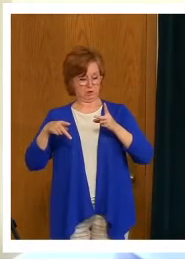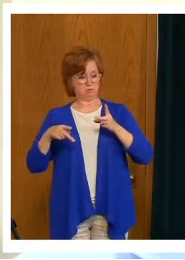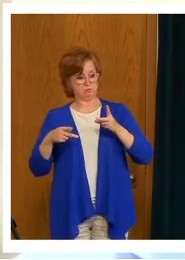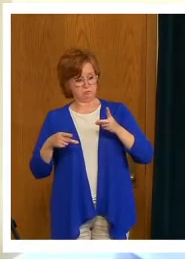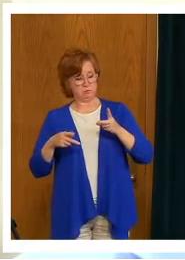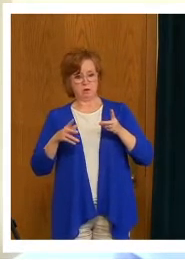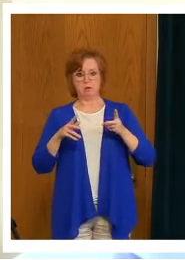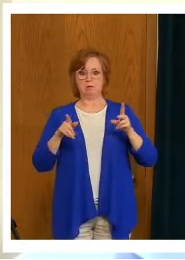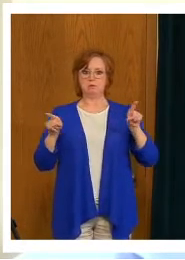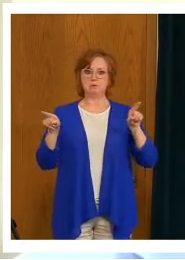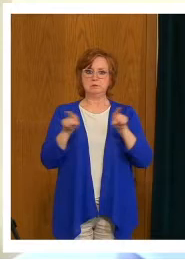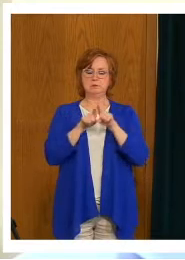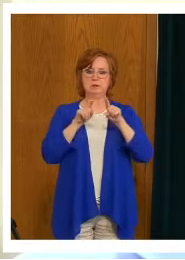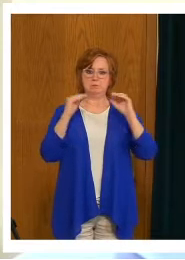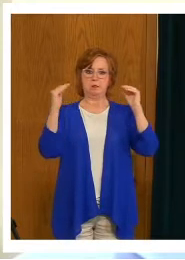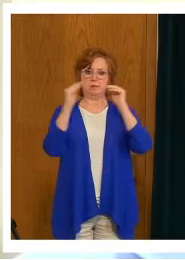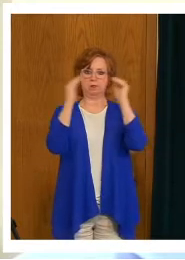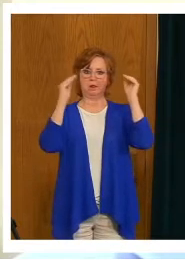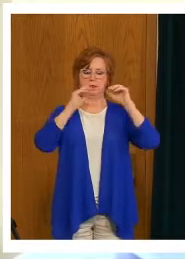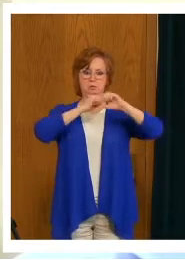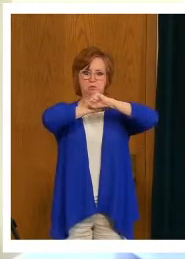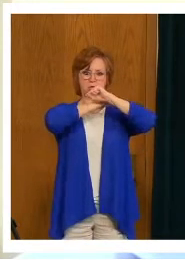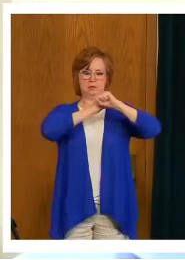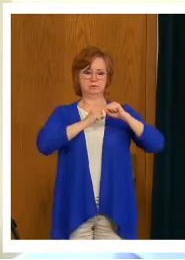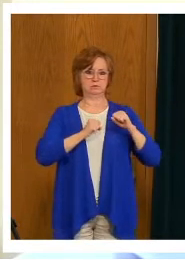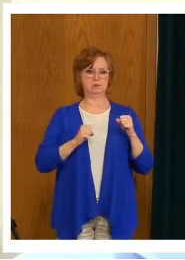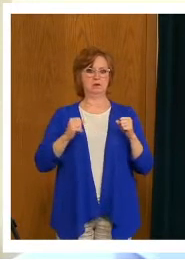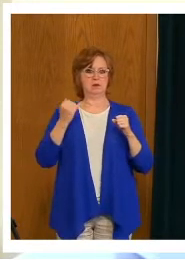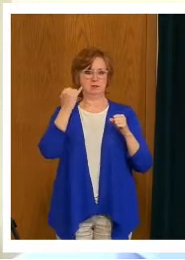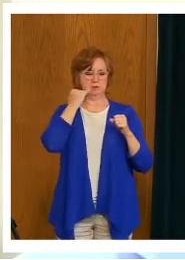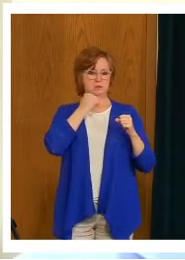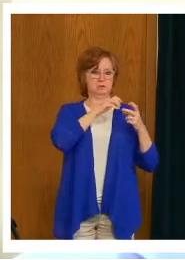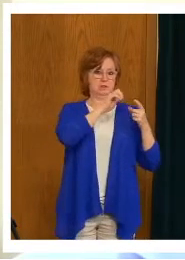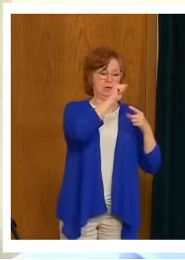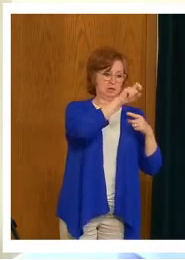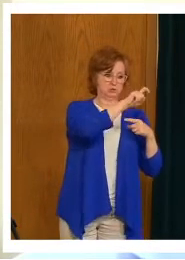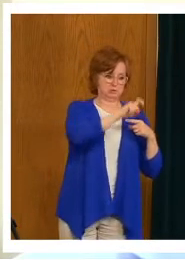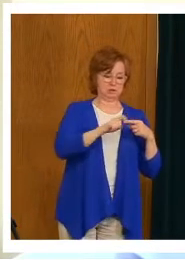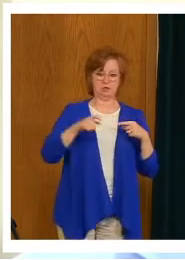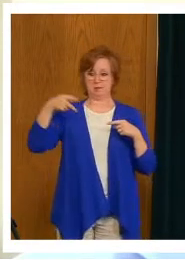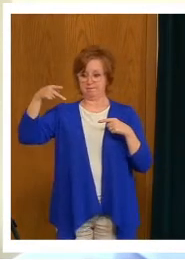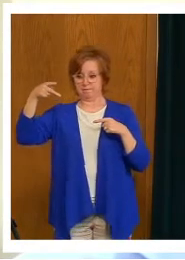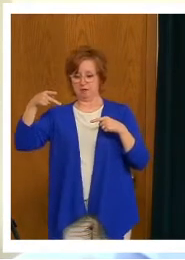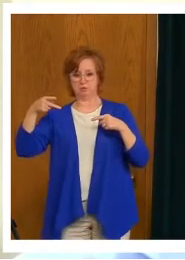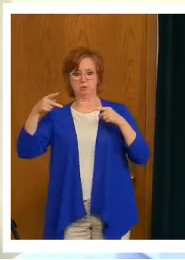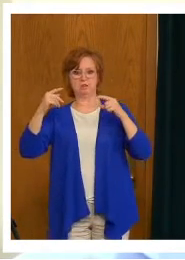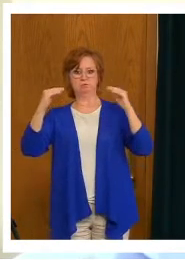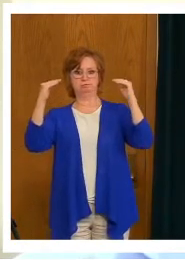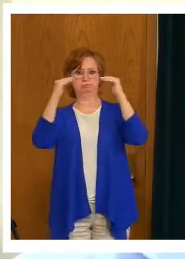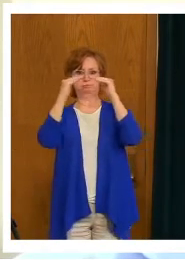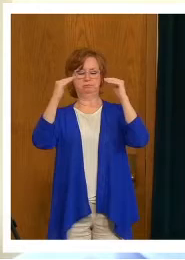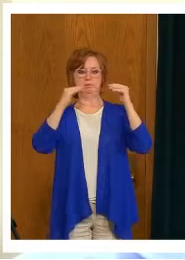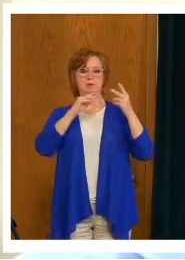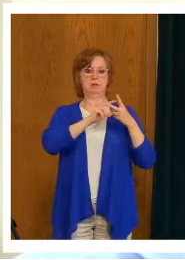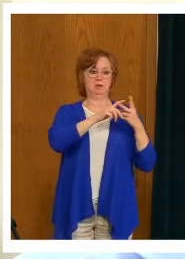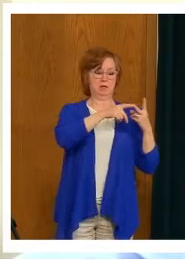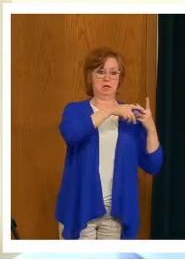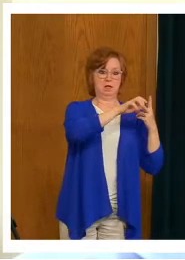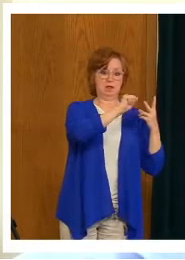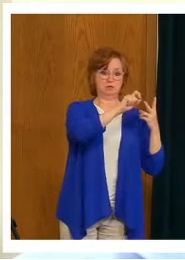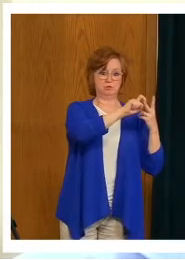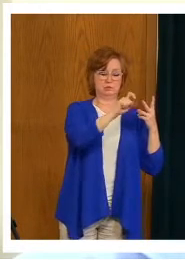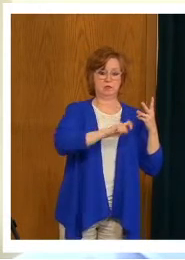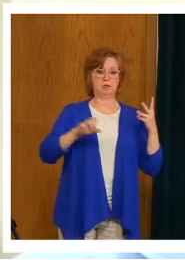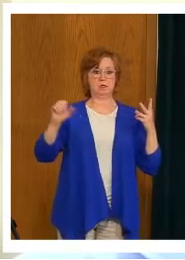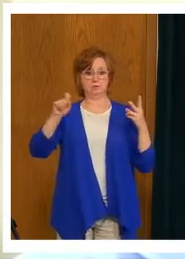exactly the same level of protection as a second dose of AstraZeneca. So I think that's very reassuring, and that will likely be what